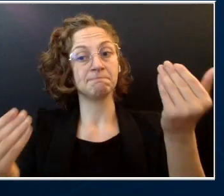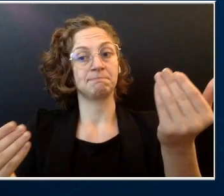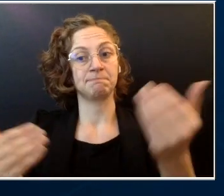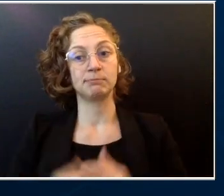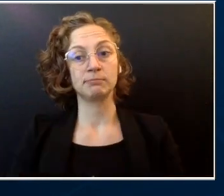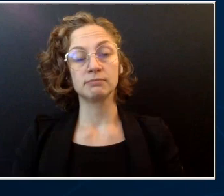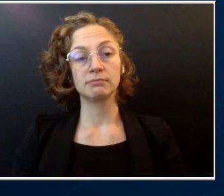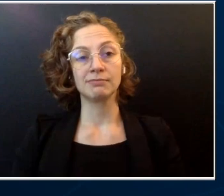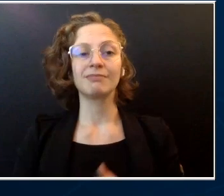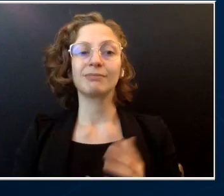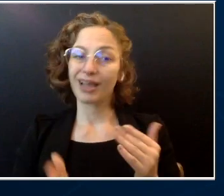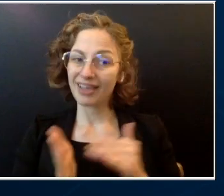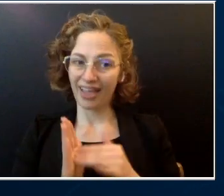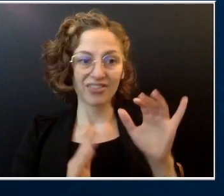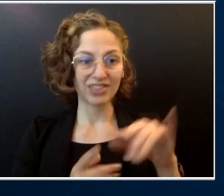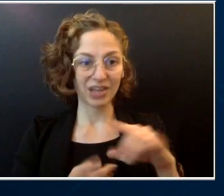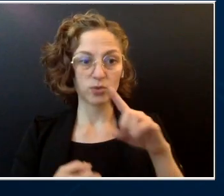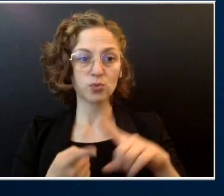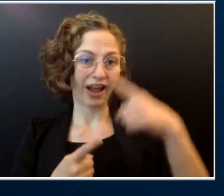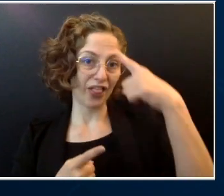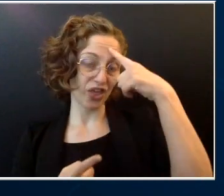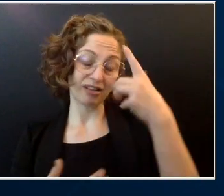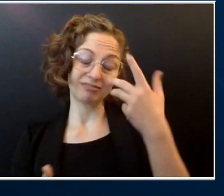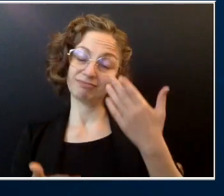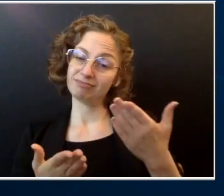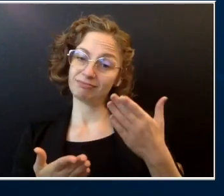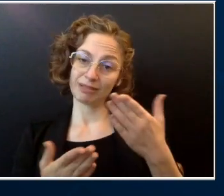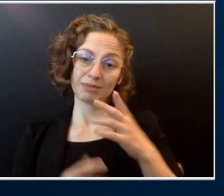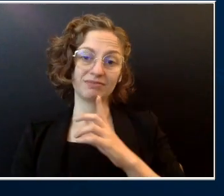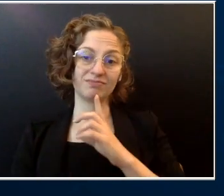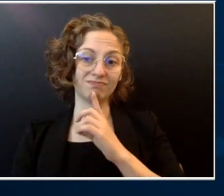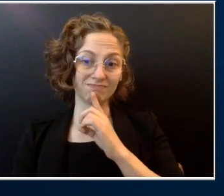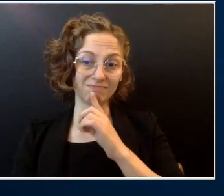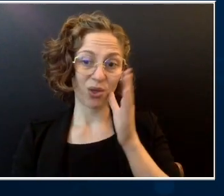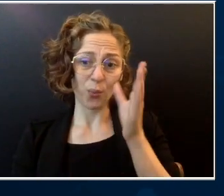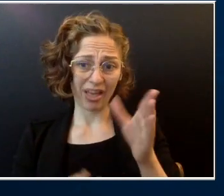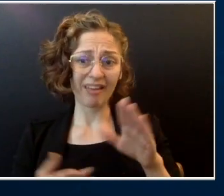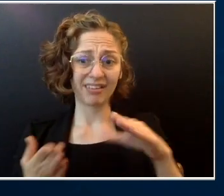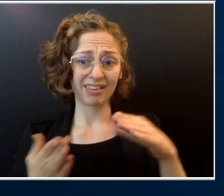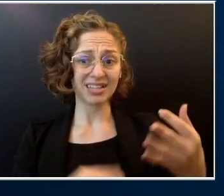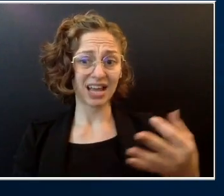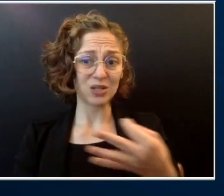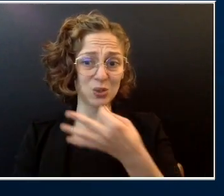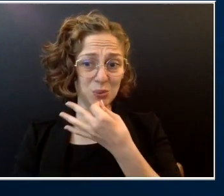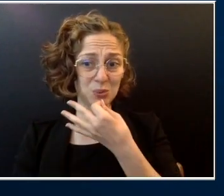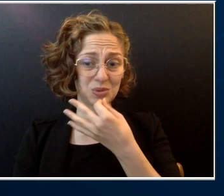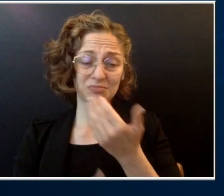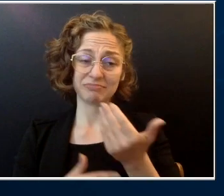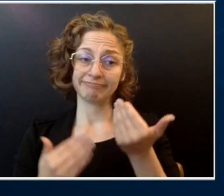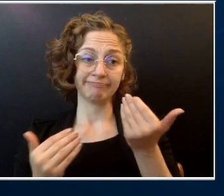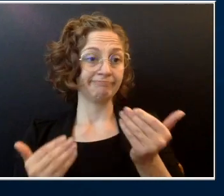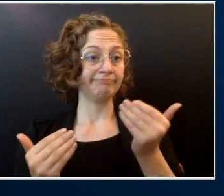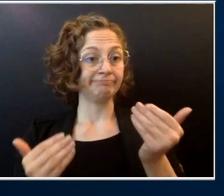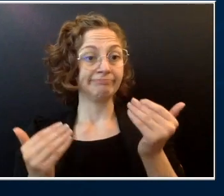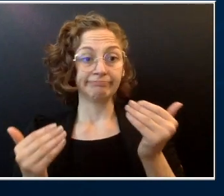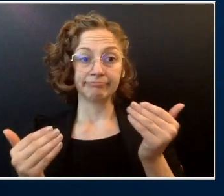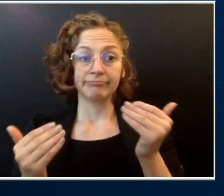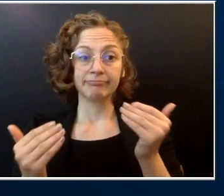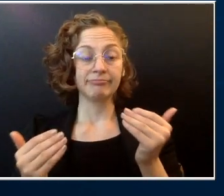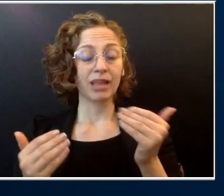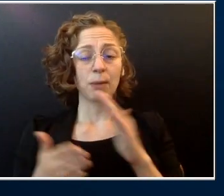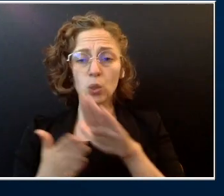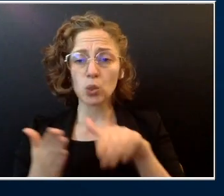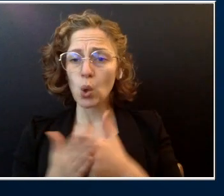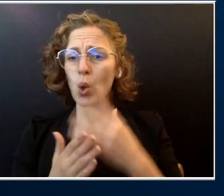it, and I just was doing what I had to do. This whole thing has been surreal, and that was just one more